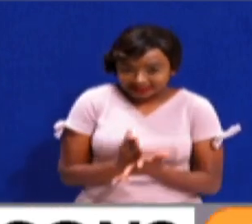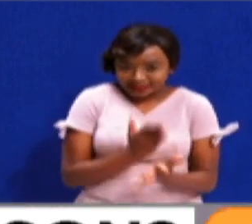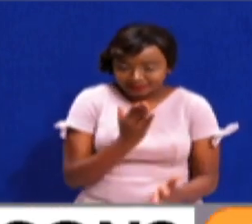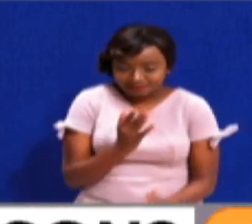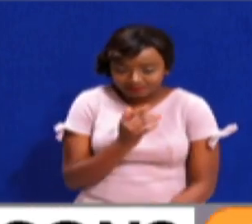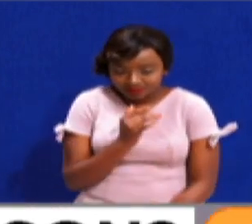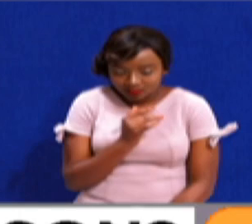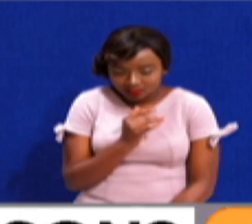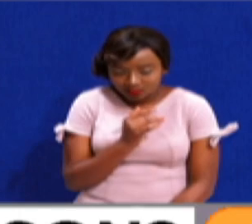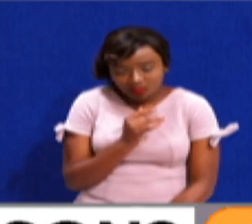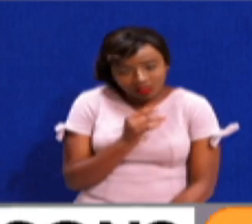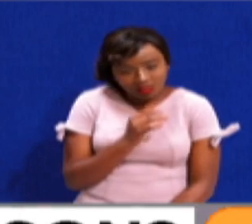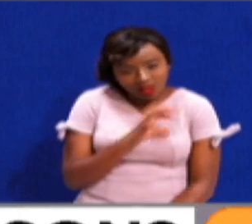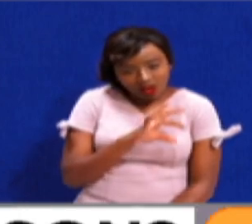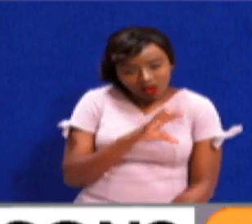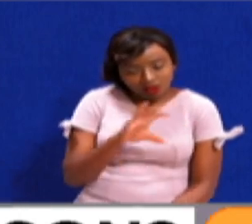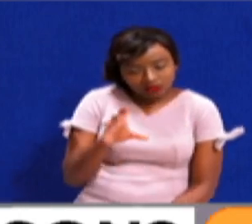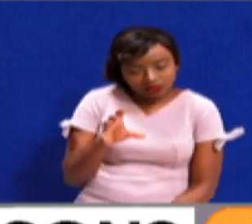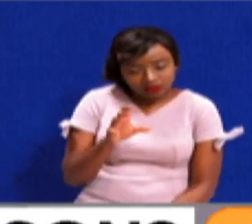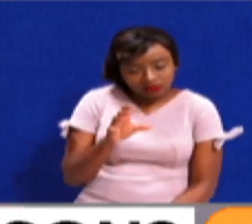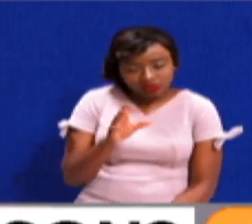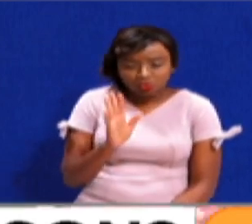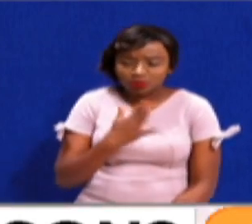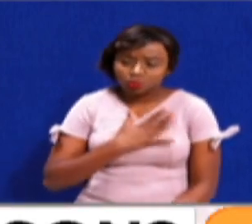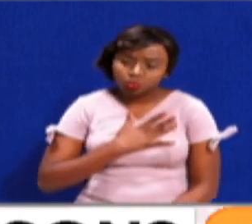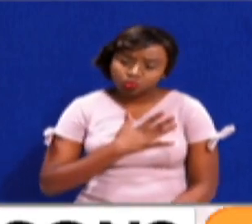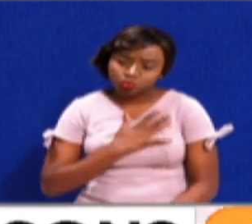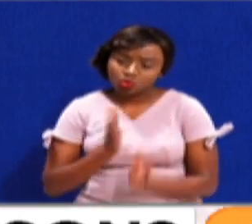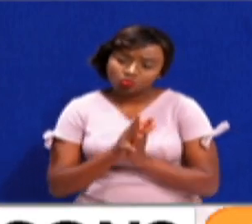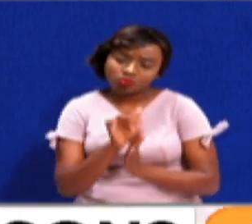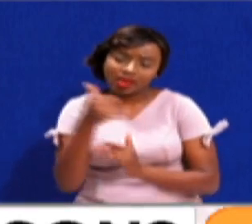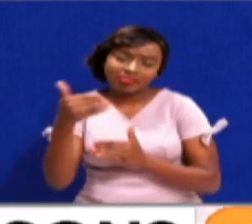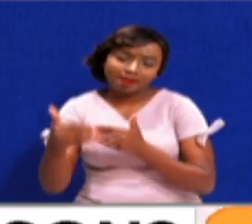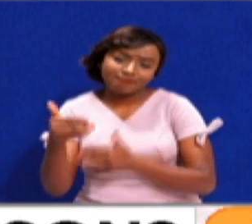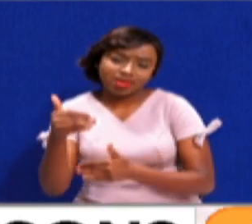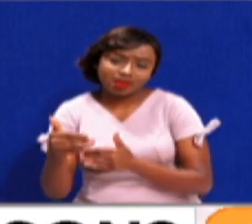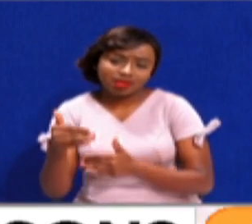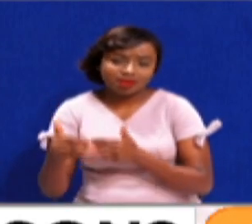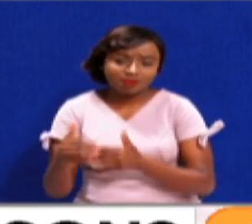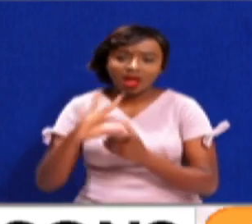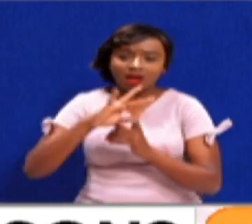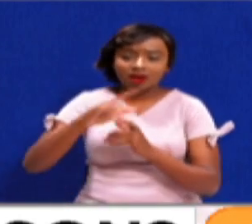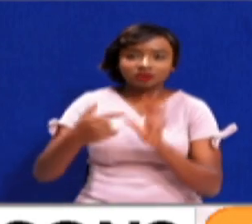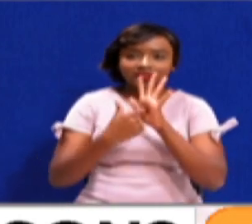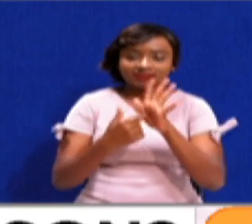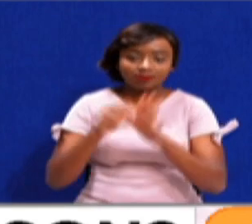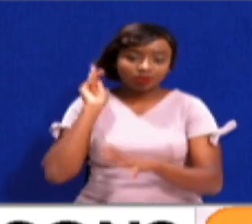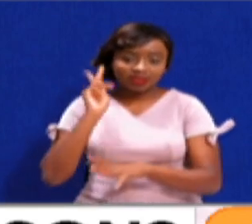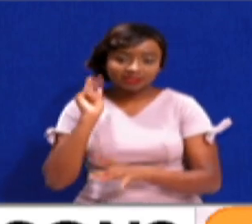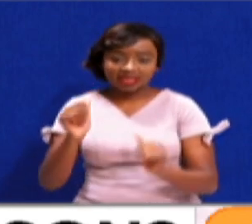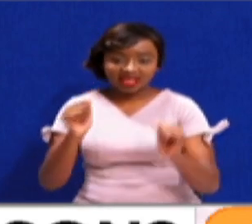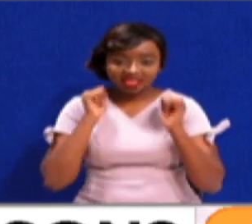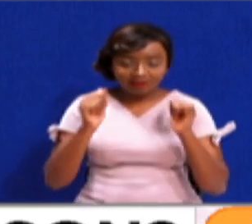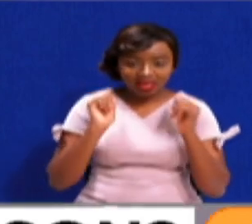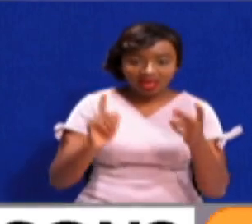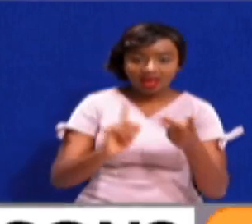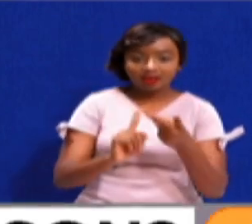neighbors. Kakamega would vote in sympathetic. Even Kisi, I mean, Kisi and Nyamira,